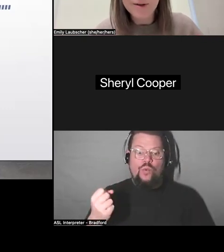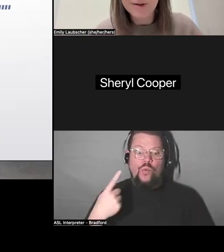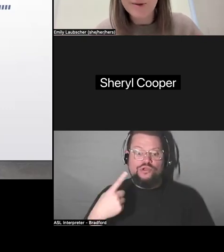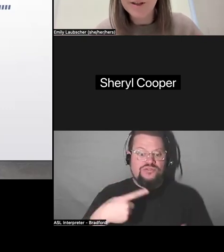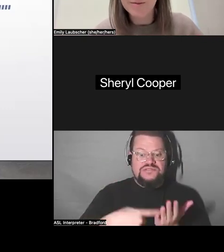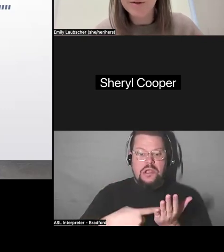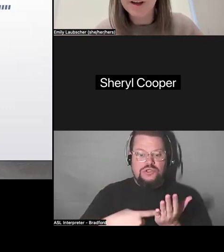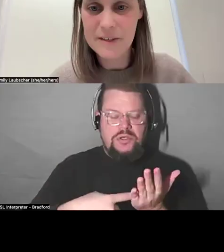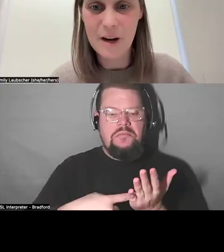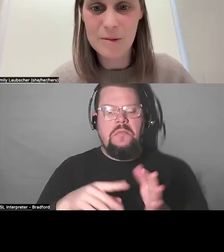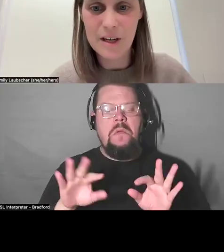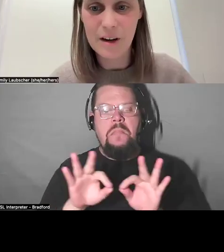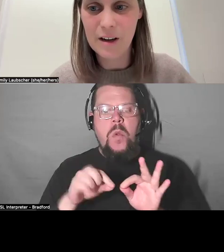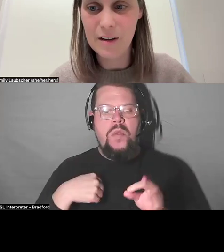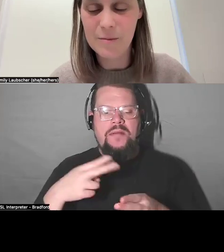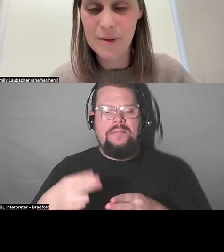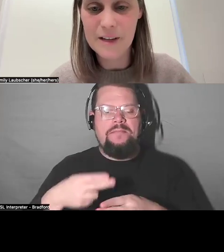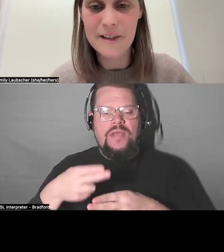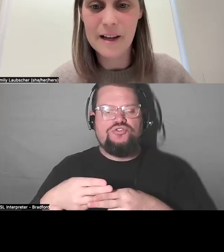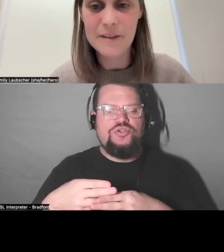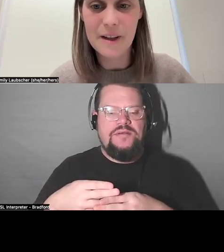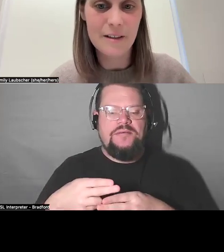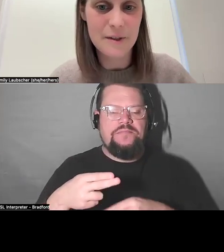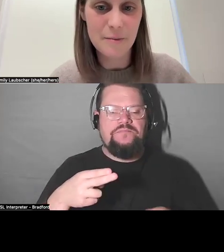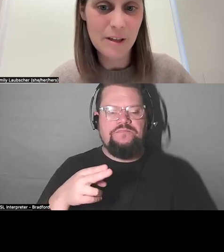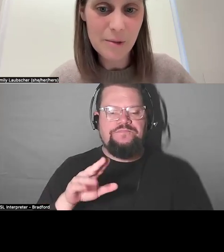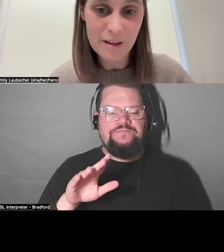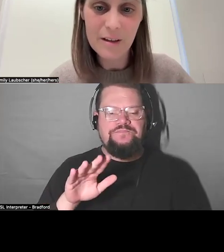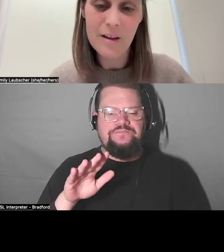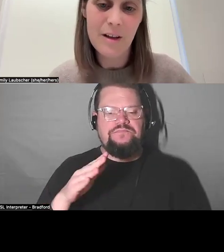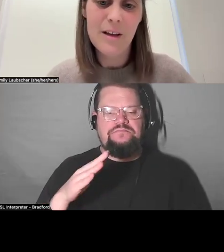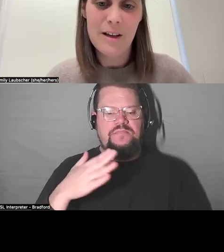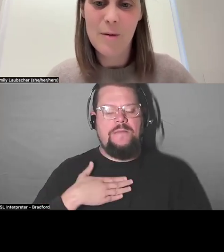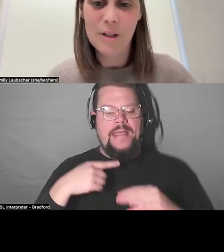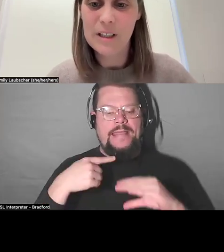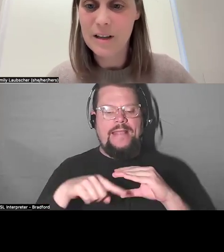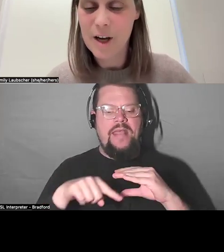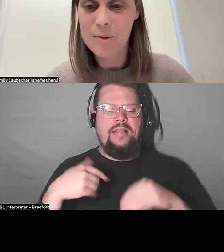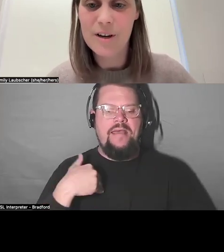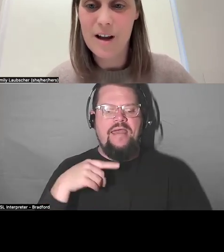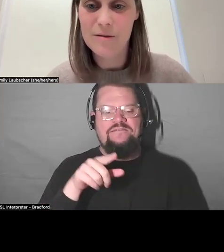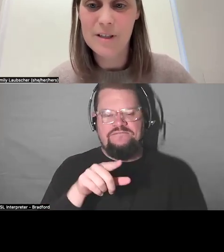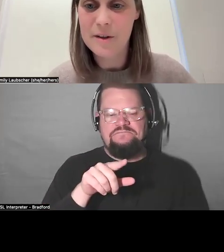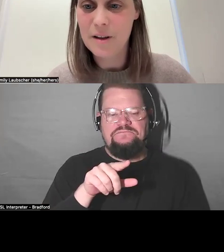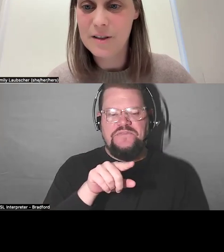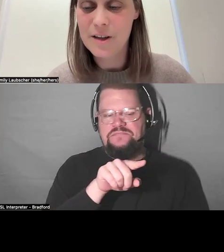I'll also just mention before I stop sharing my slides that this is my email,